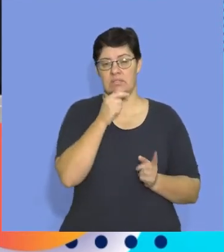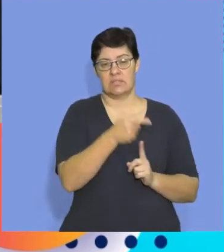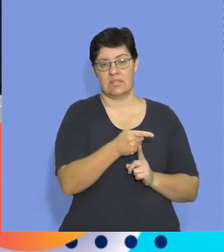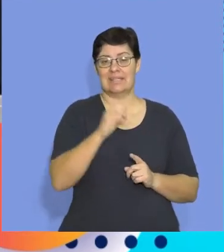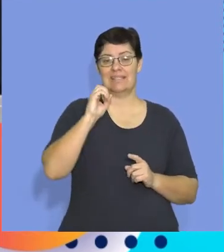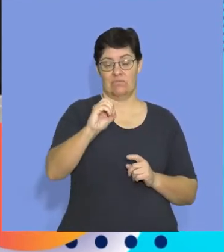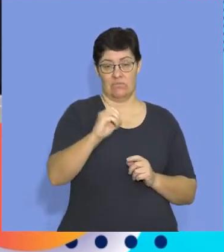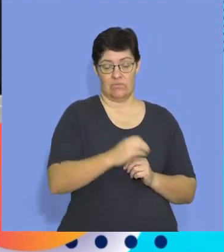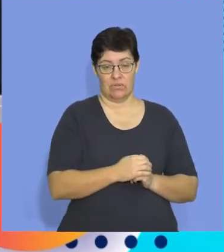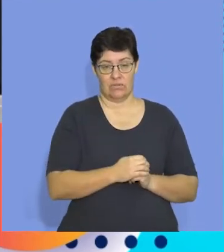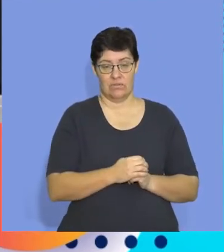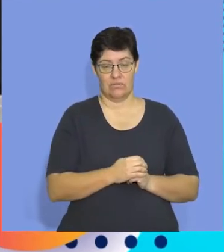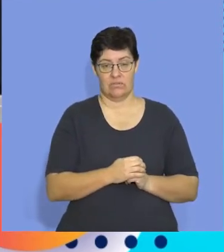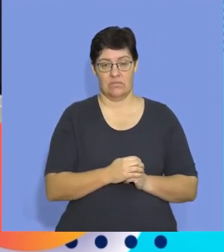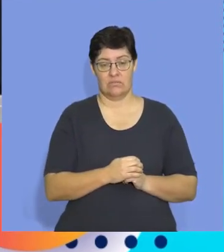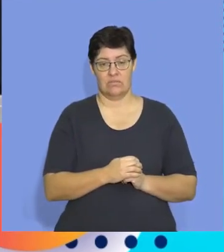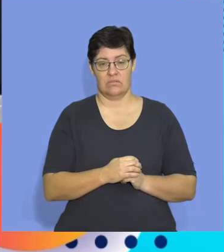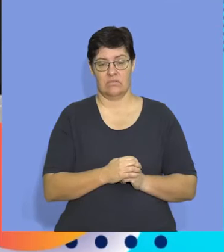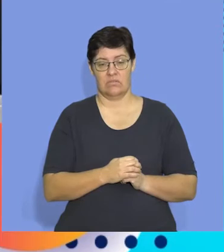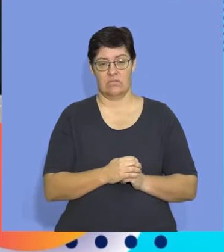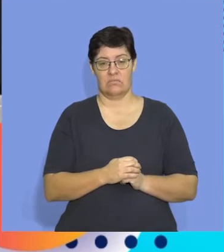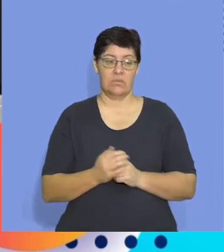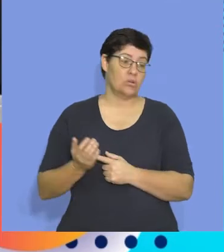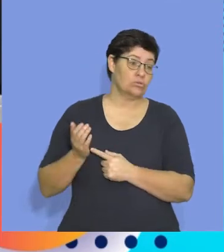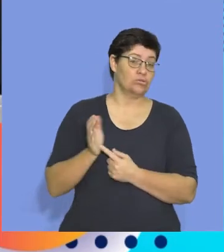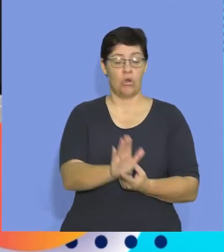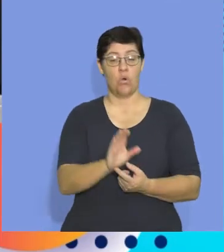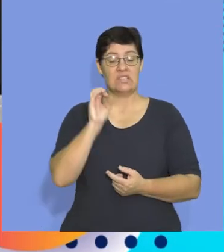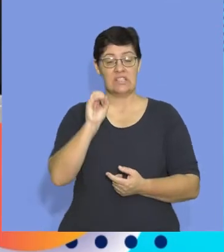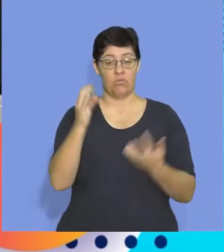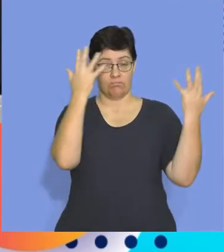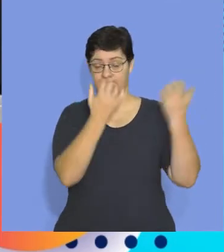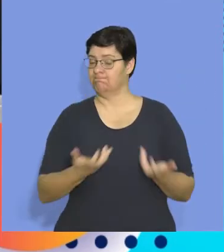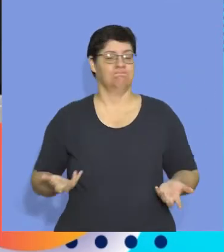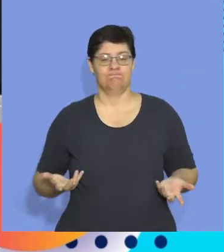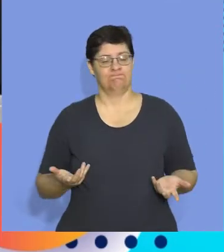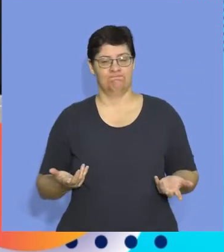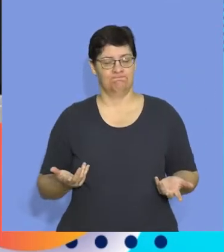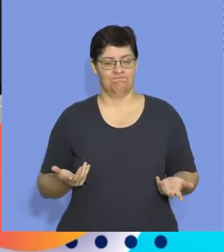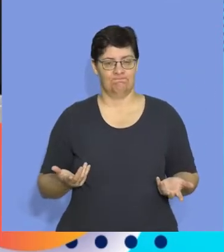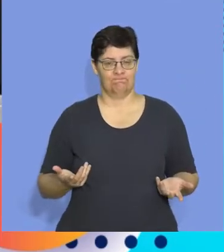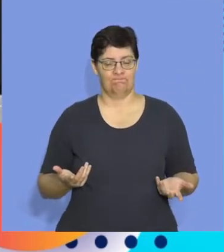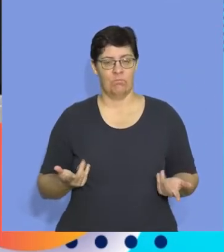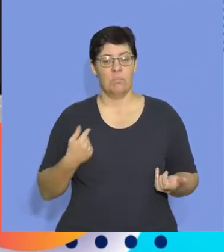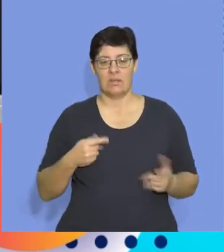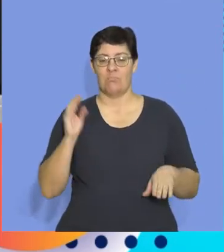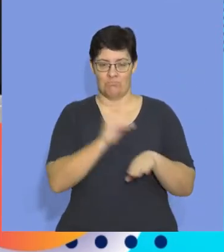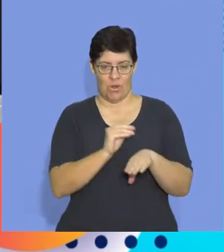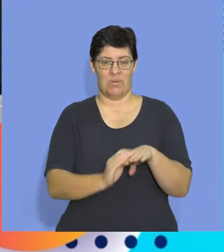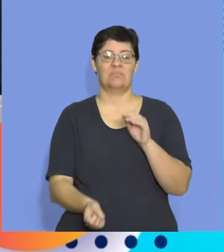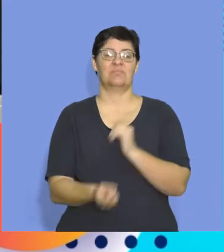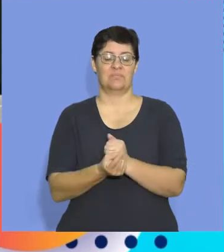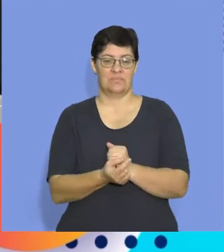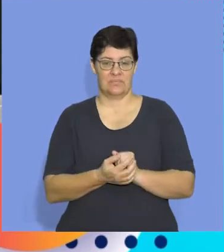0, you don't show the 0 in your calculation and then you run into trouble. If you're working